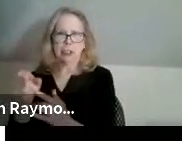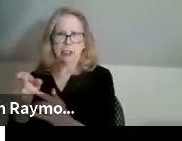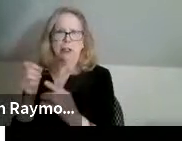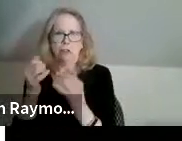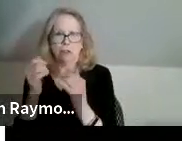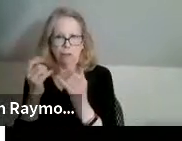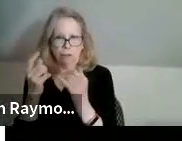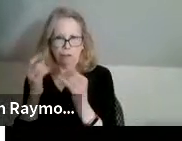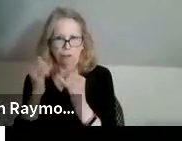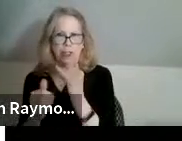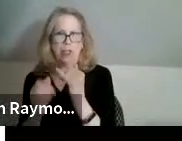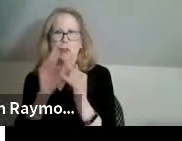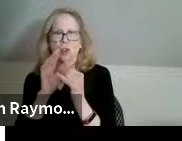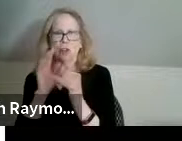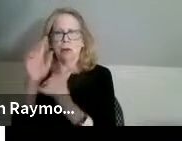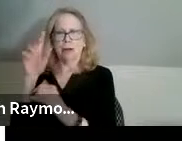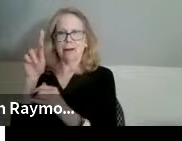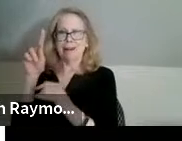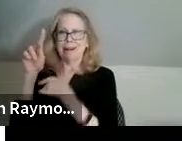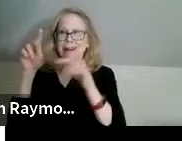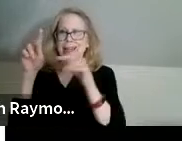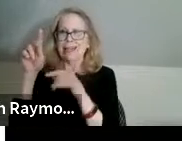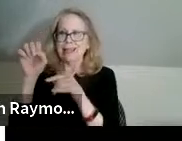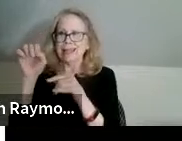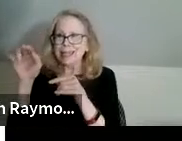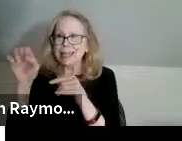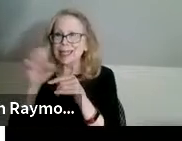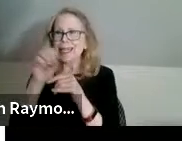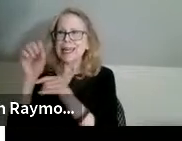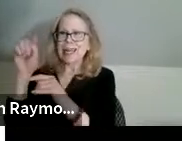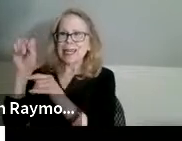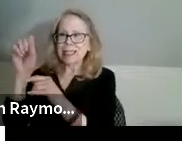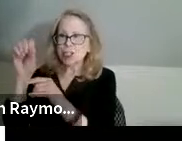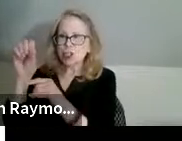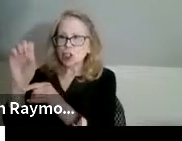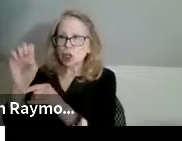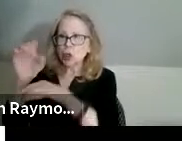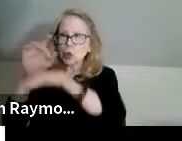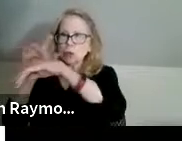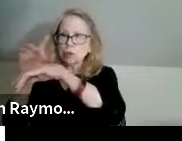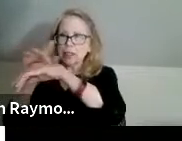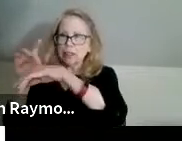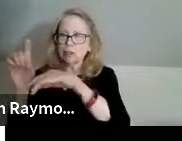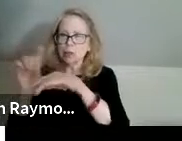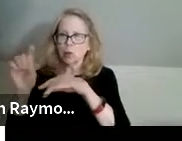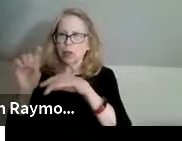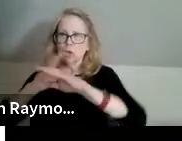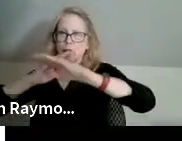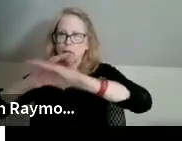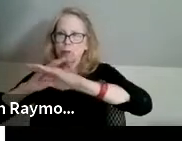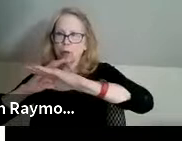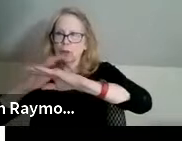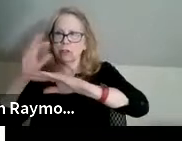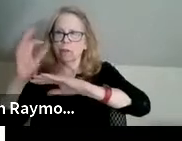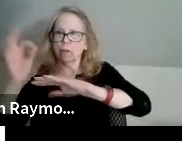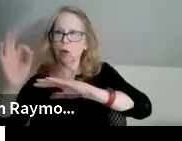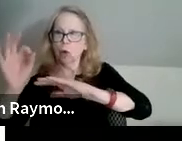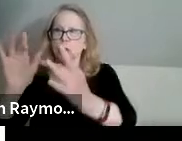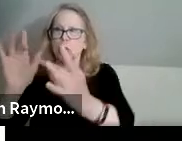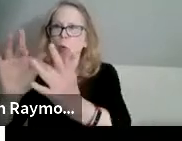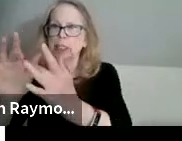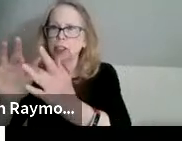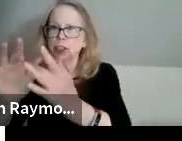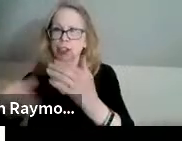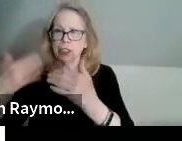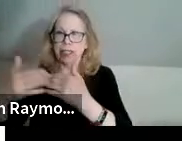something called knee and toe spaces under the ICT where you have obstructed forward reach. So next slide. Now,